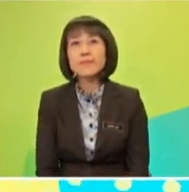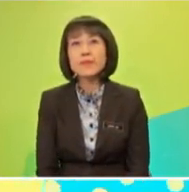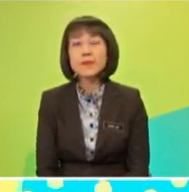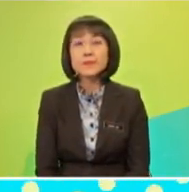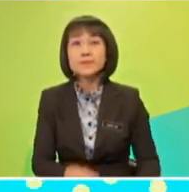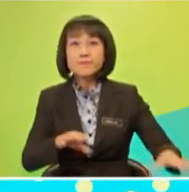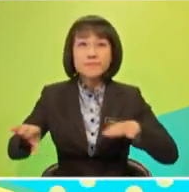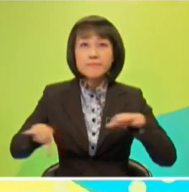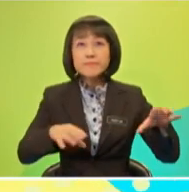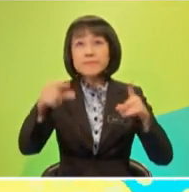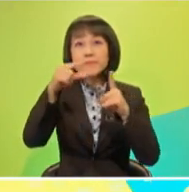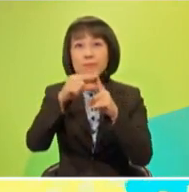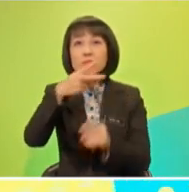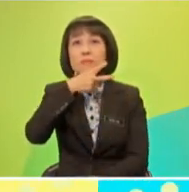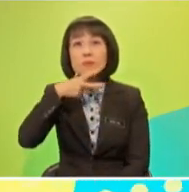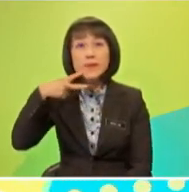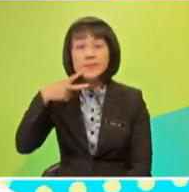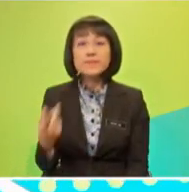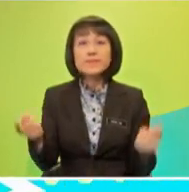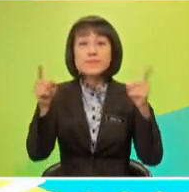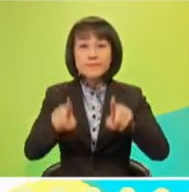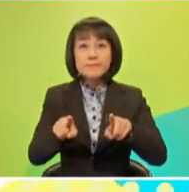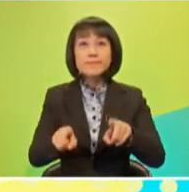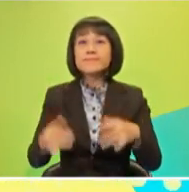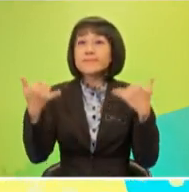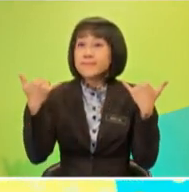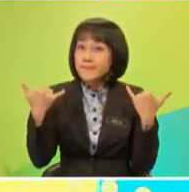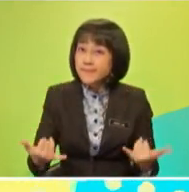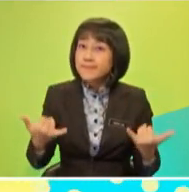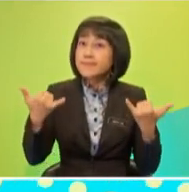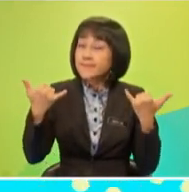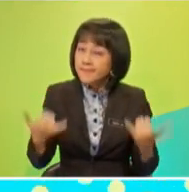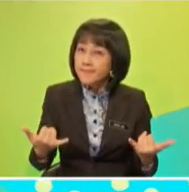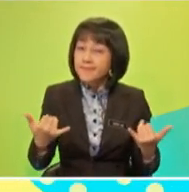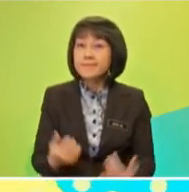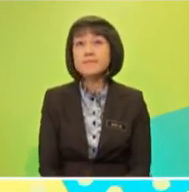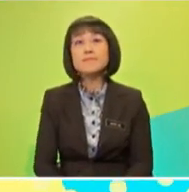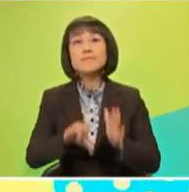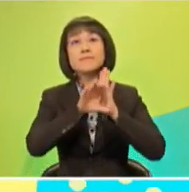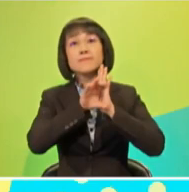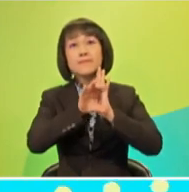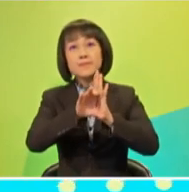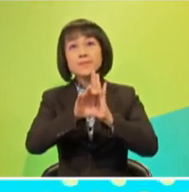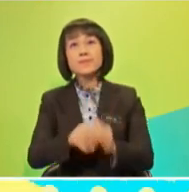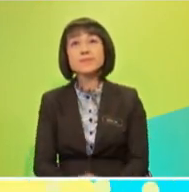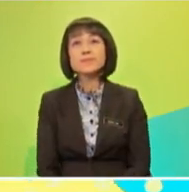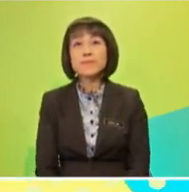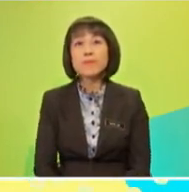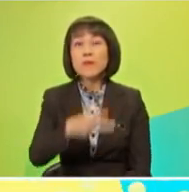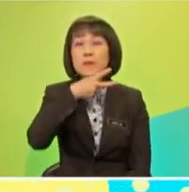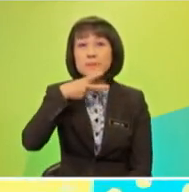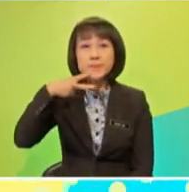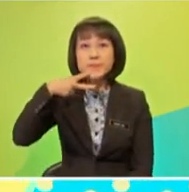Action word or verb that is happening right now. For example,